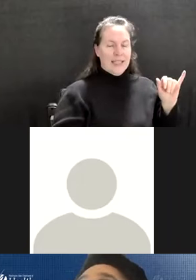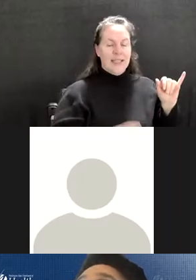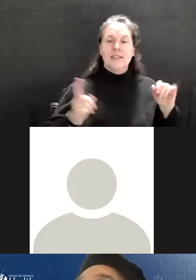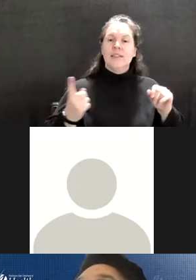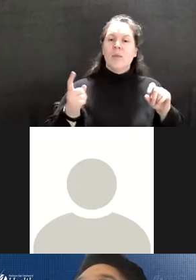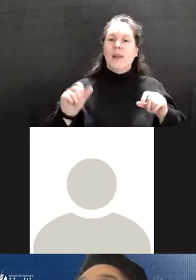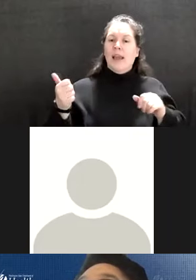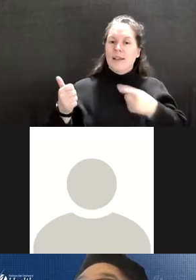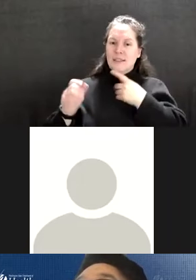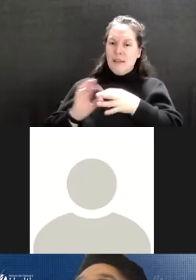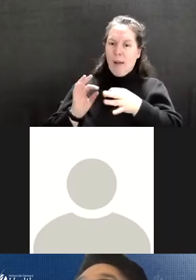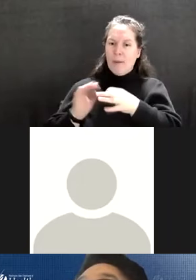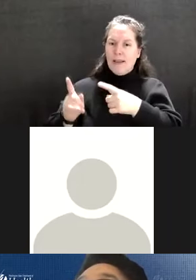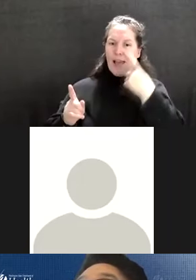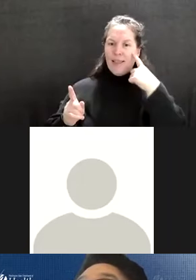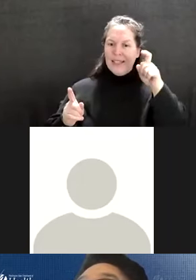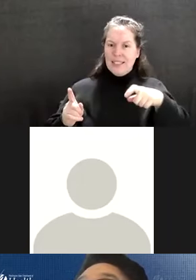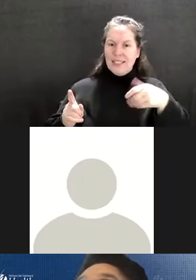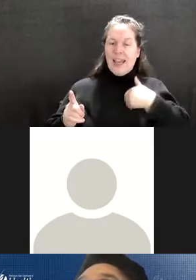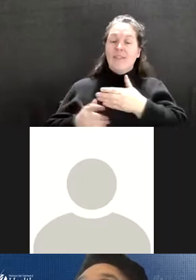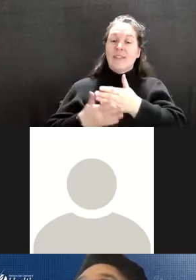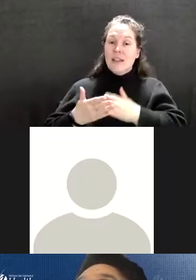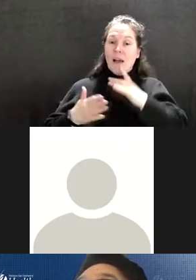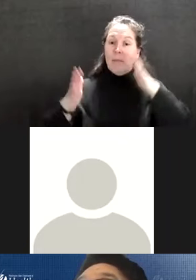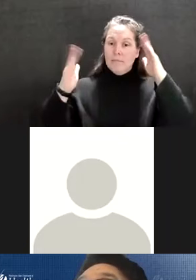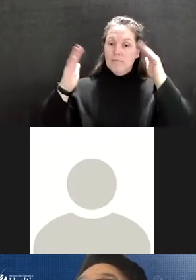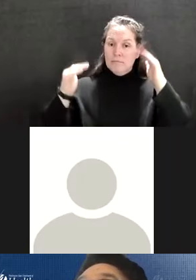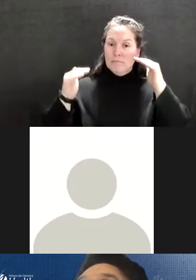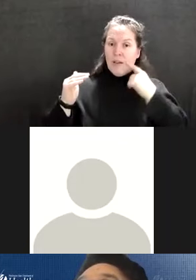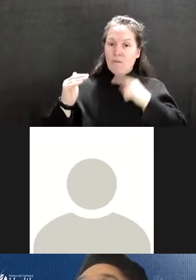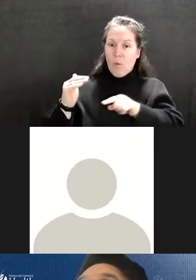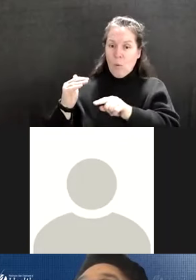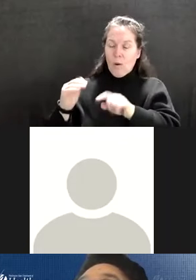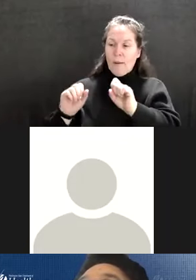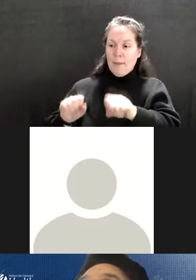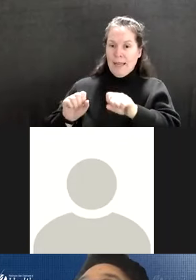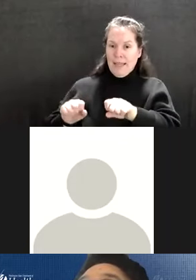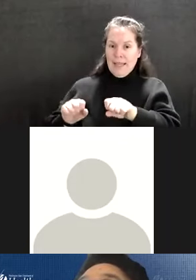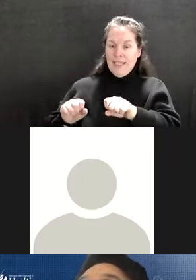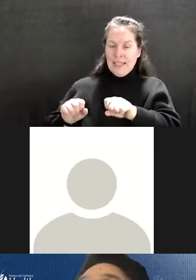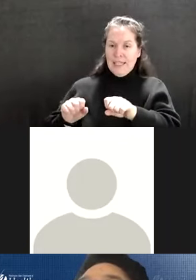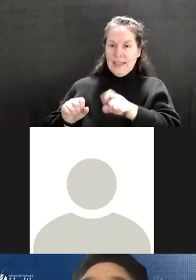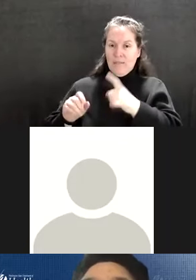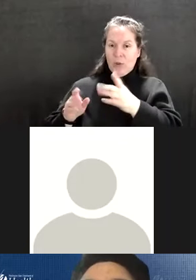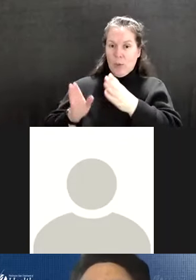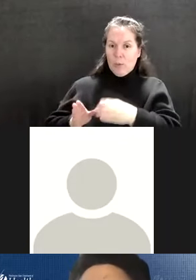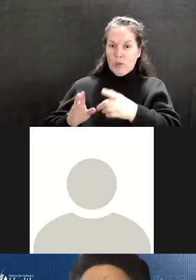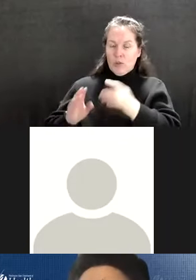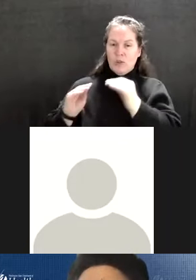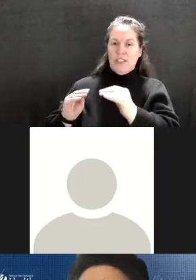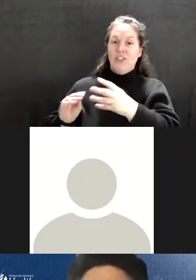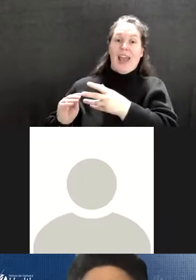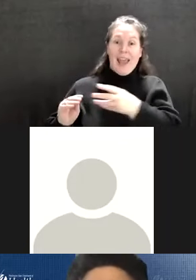else said, I think there needs to be some expectation of the ability for the person to teach as well as